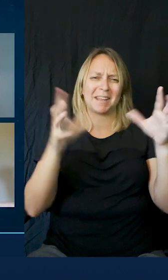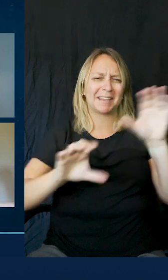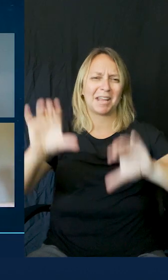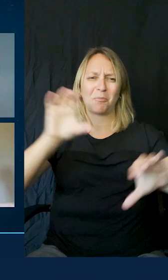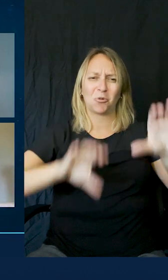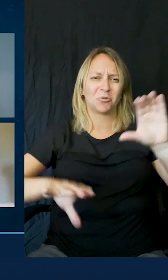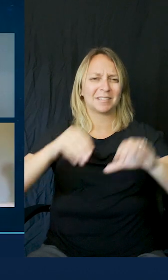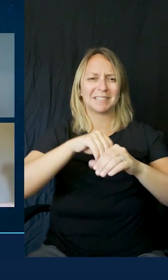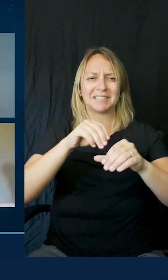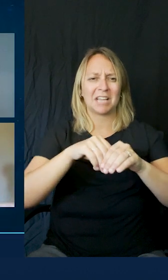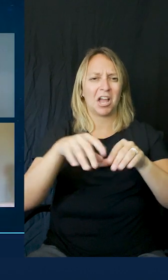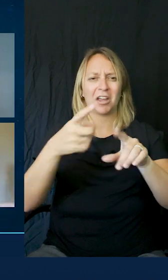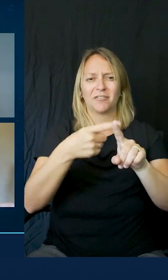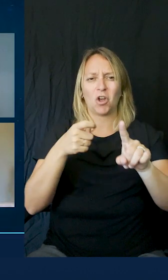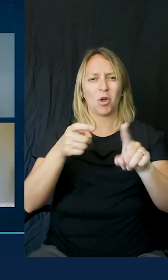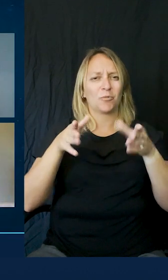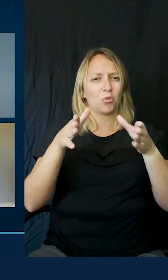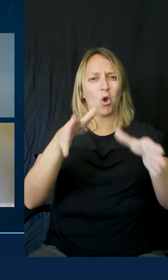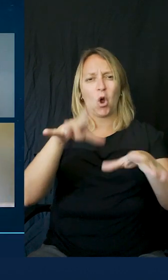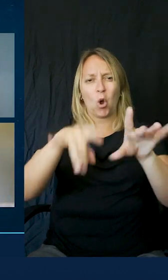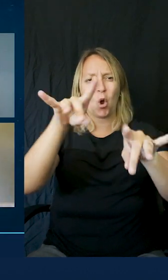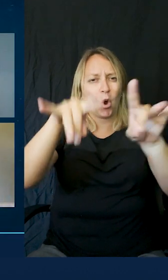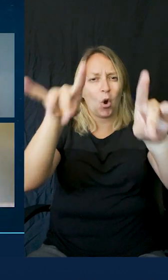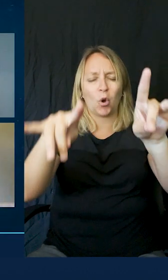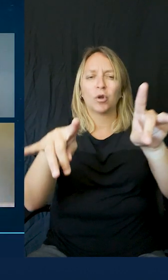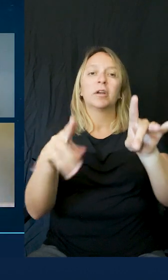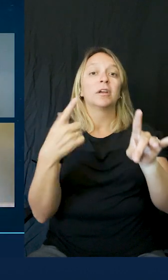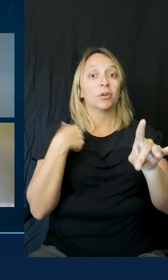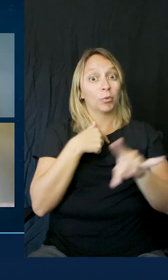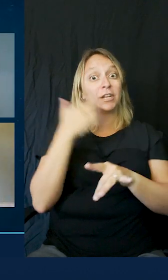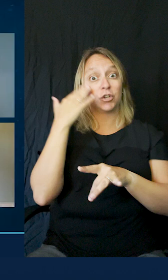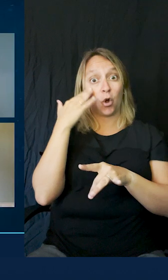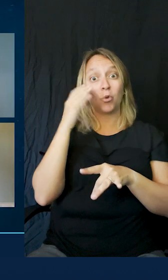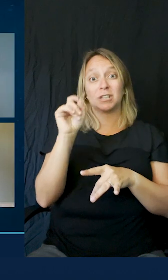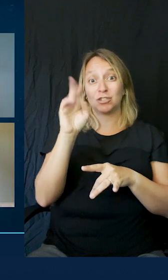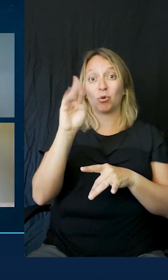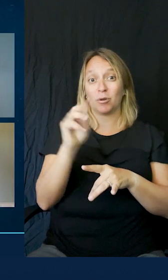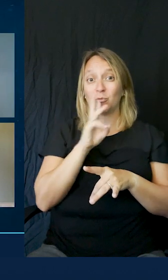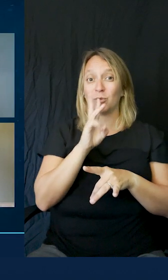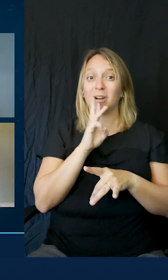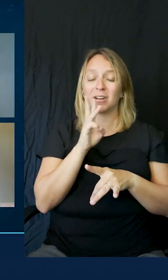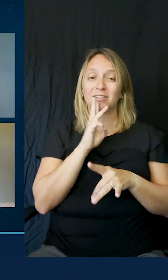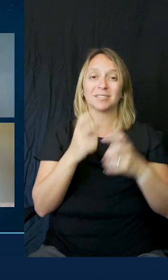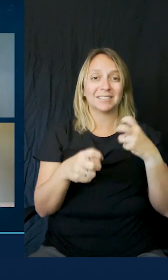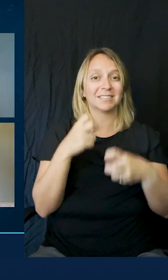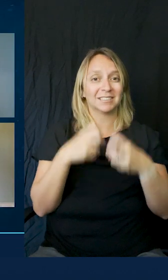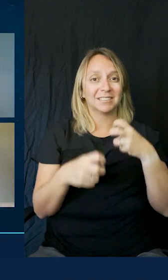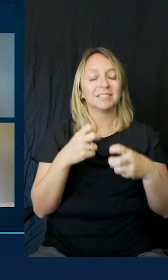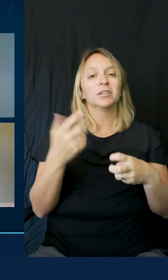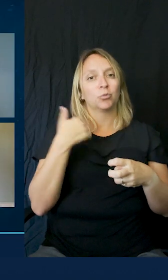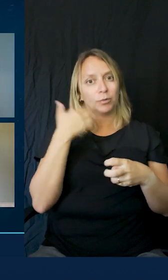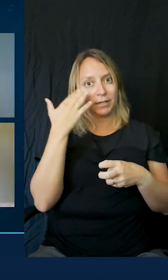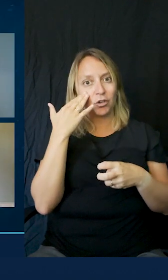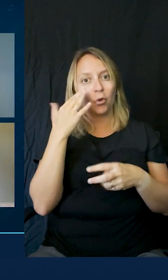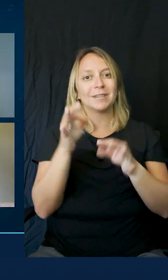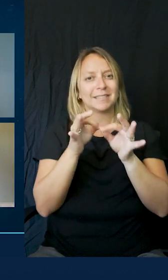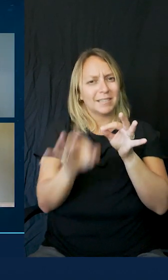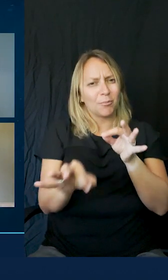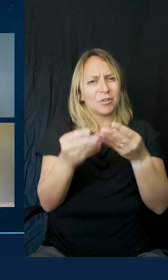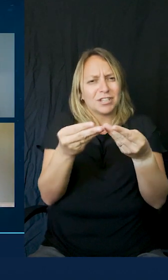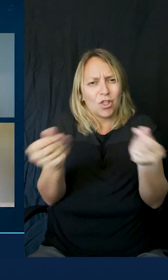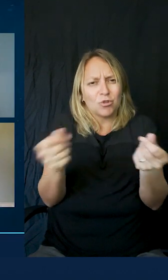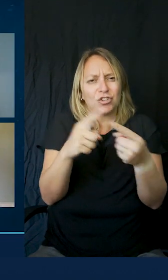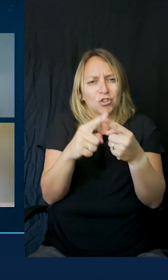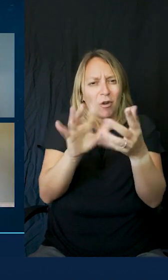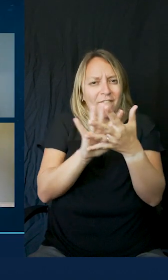can do, since we already know that stormwater is an issue and we already know that there are simple solutions to filter